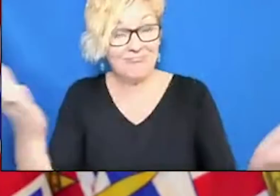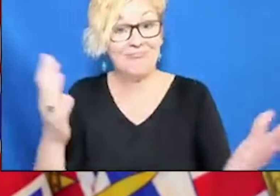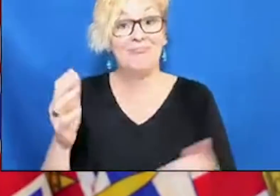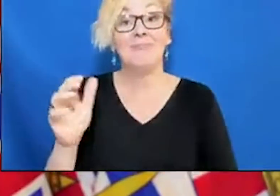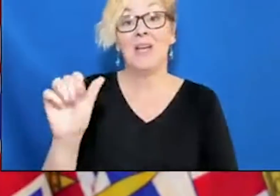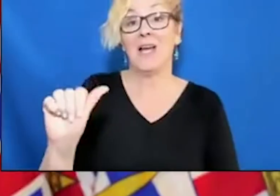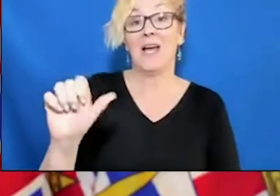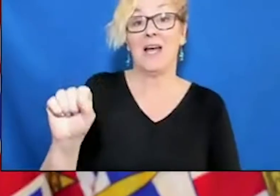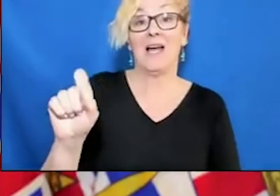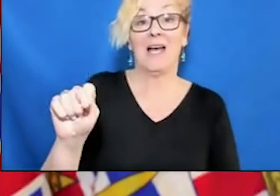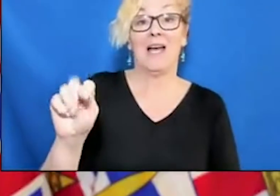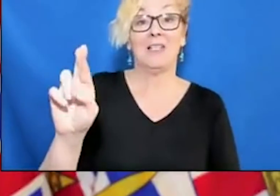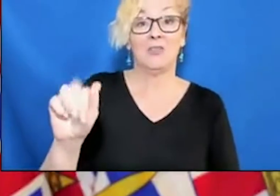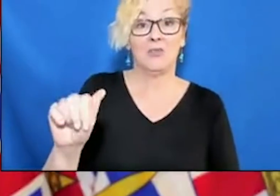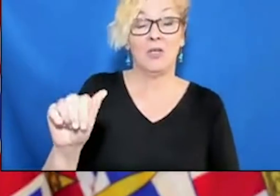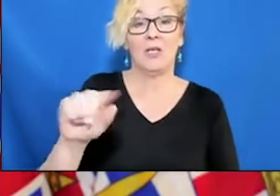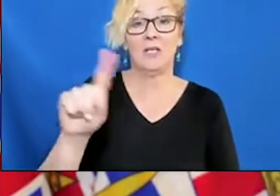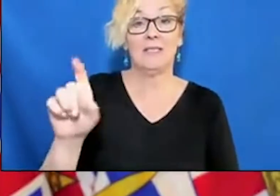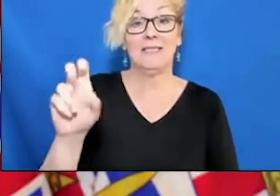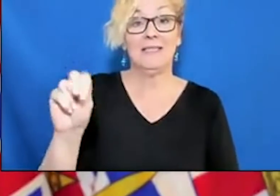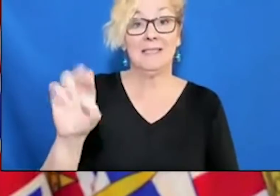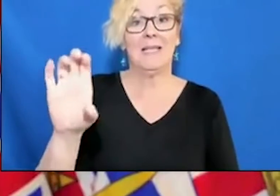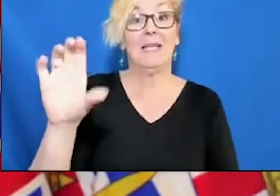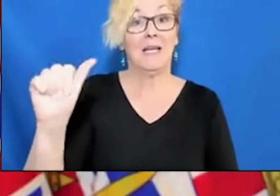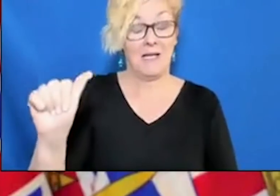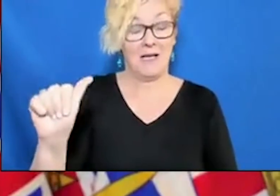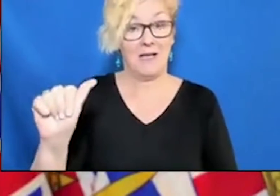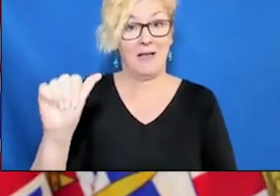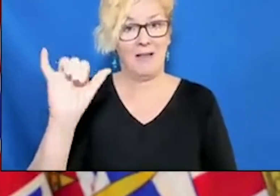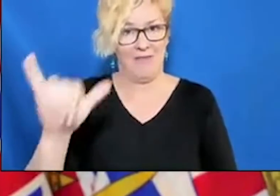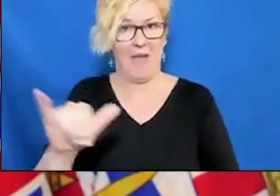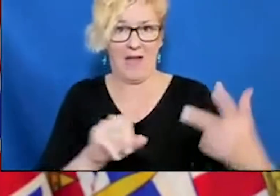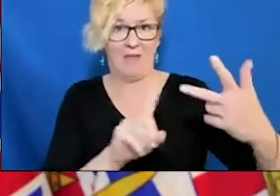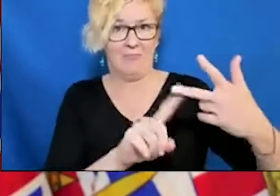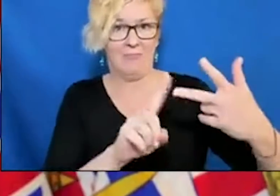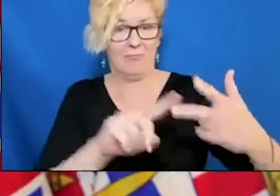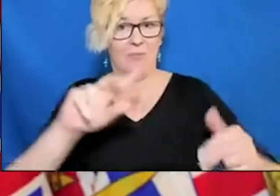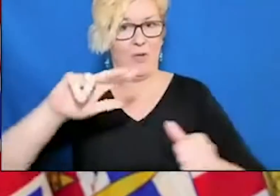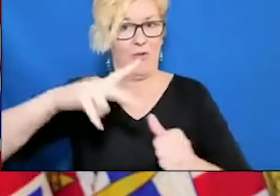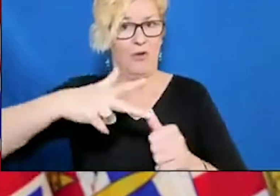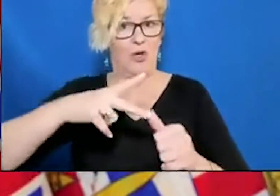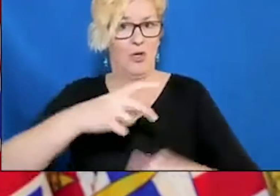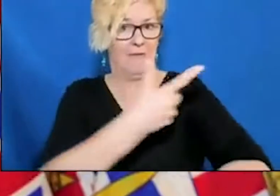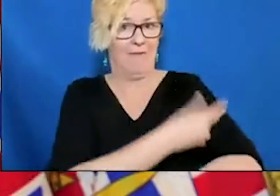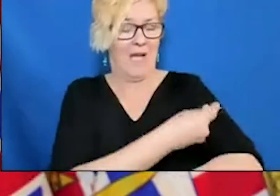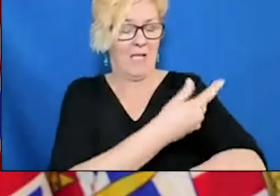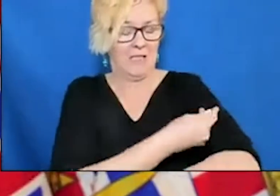COVID vaccine, with a recent trial that we've all been waiting for from the United States.